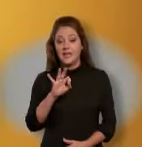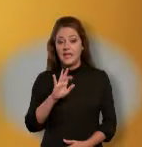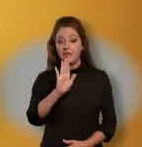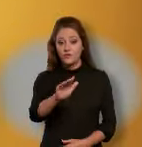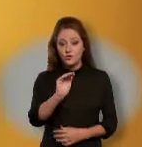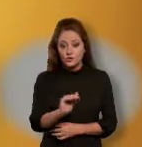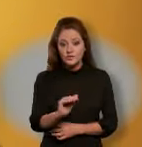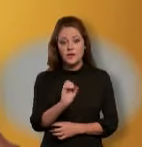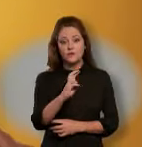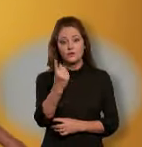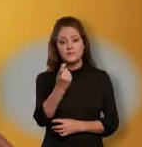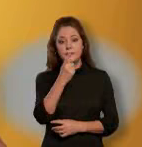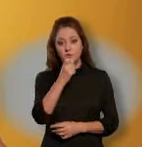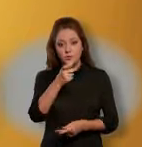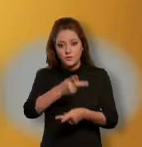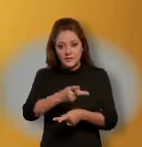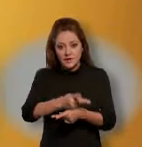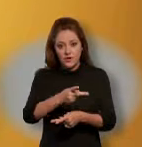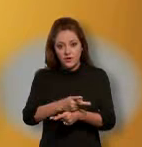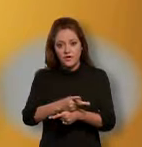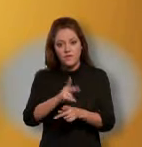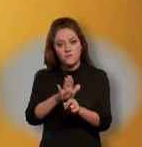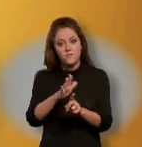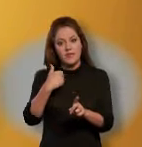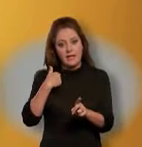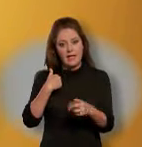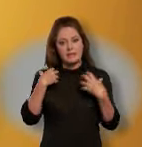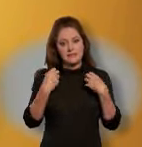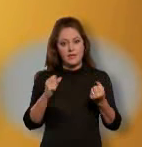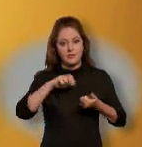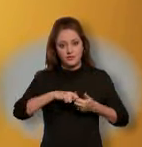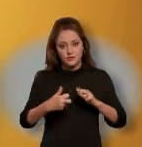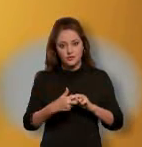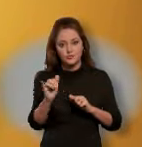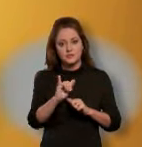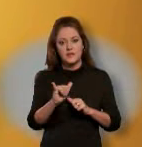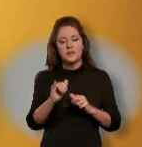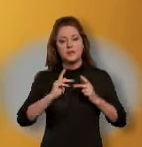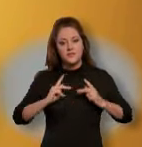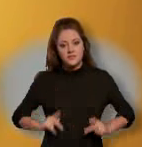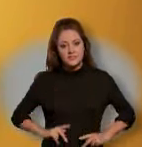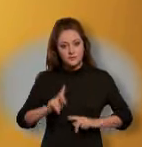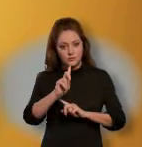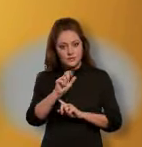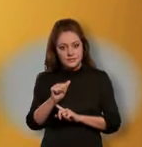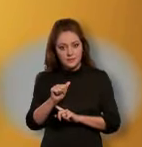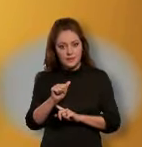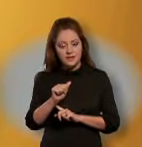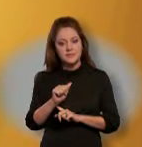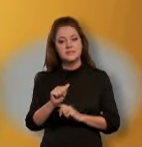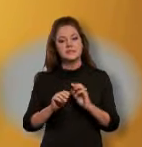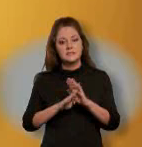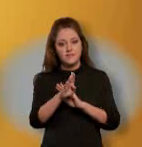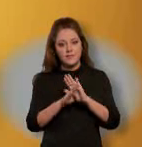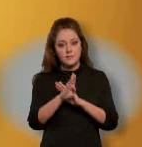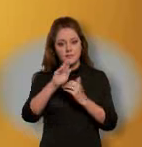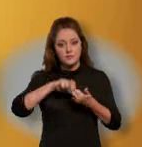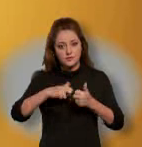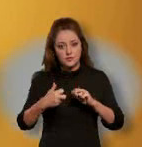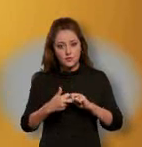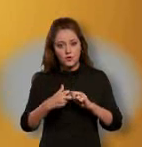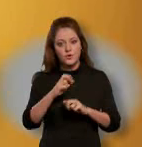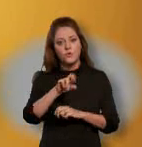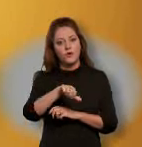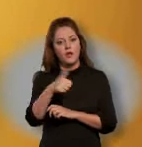If your child or one that you care for has health issues, such as physical disabilities, developmental